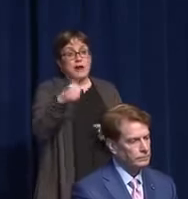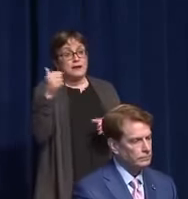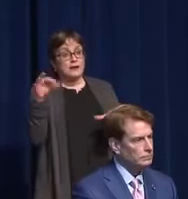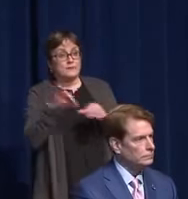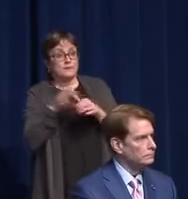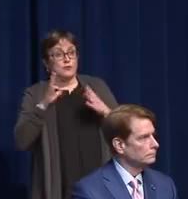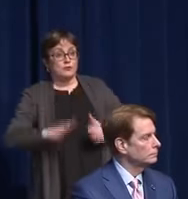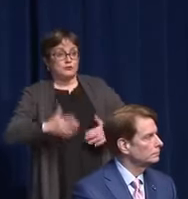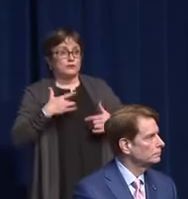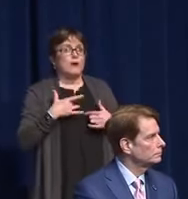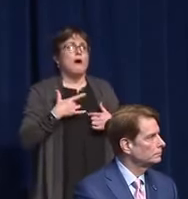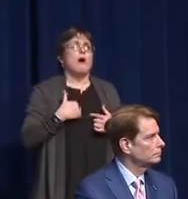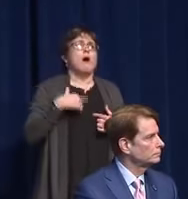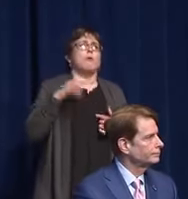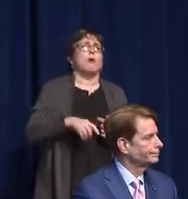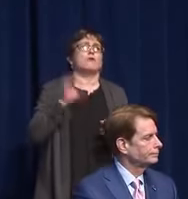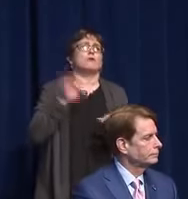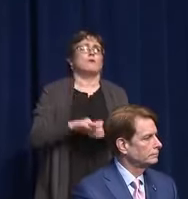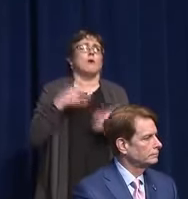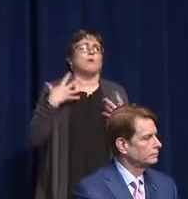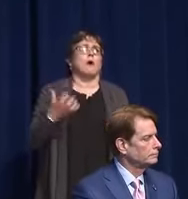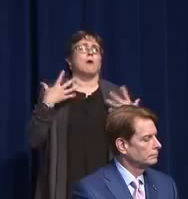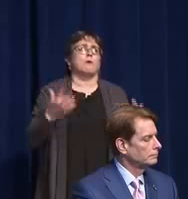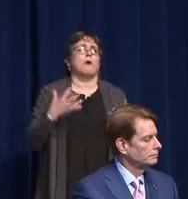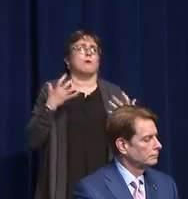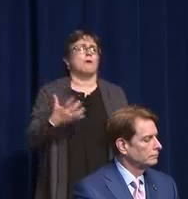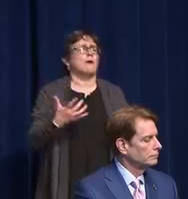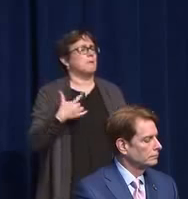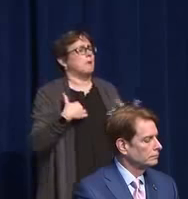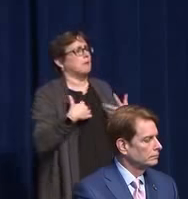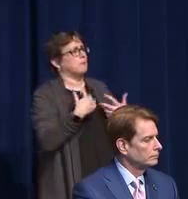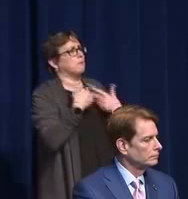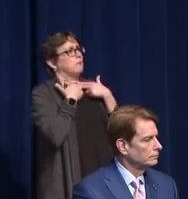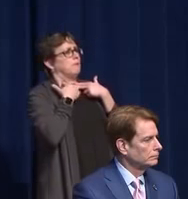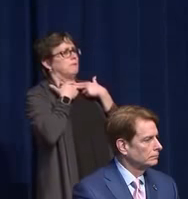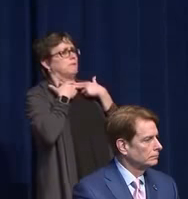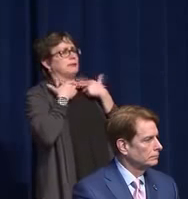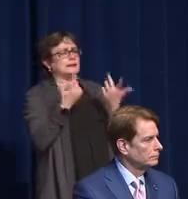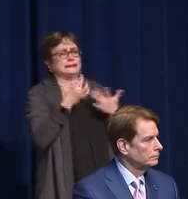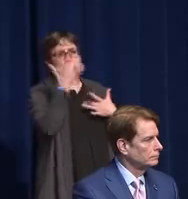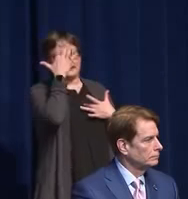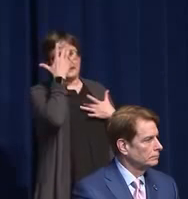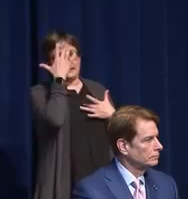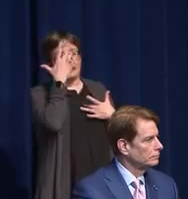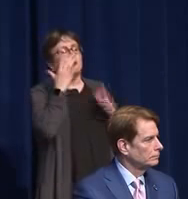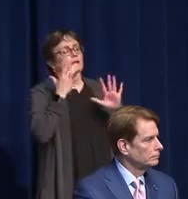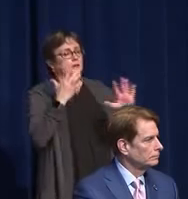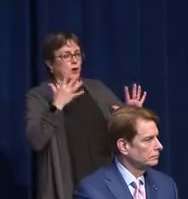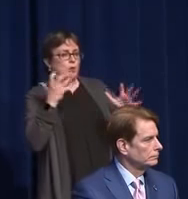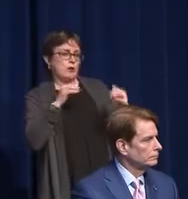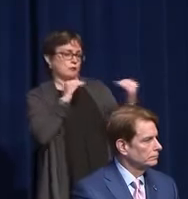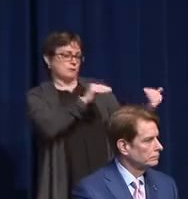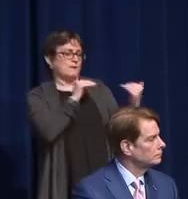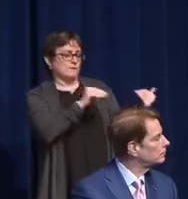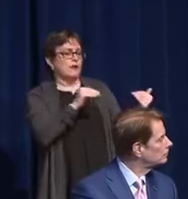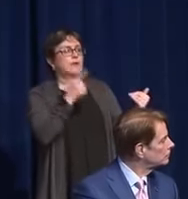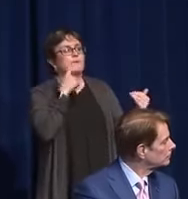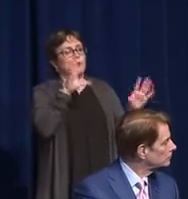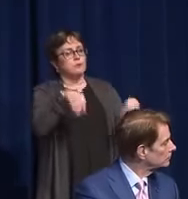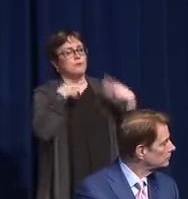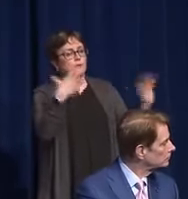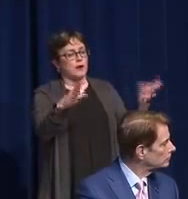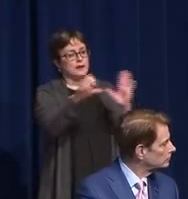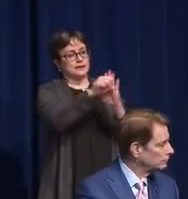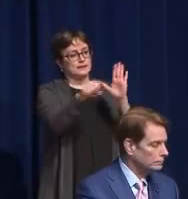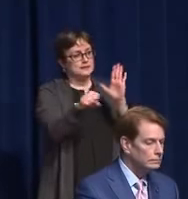well-being and moving democracy forward. Therefore, in order to provide state, county, and municipal